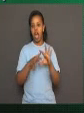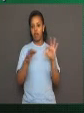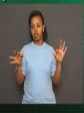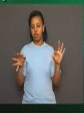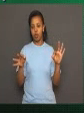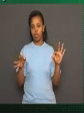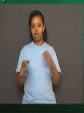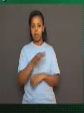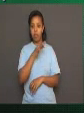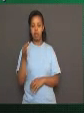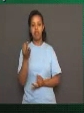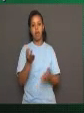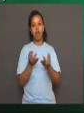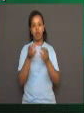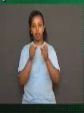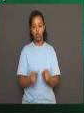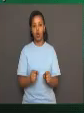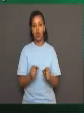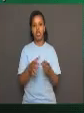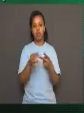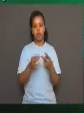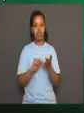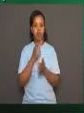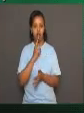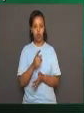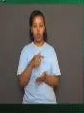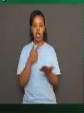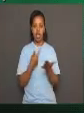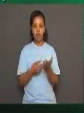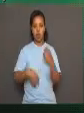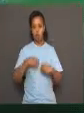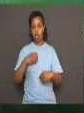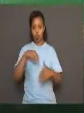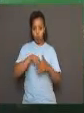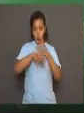best describes the organism's external features.